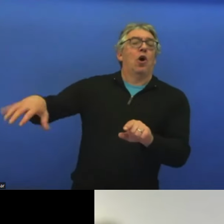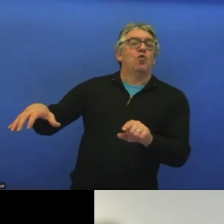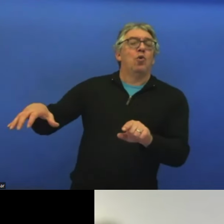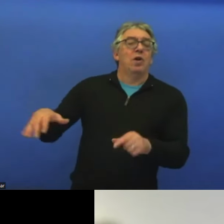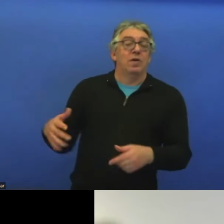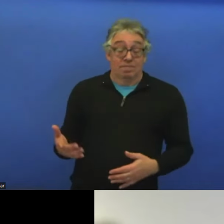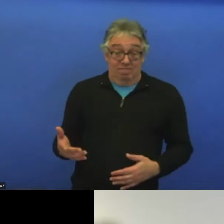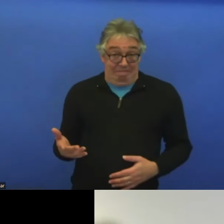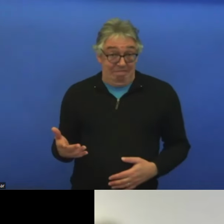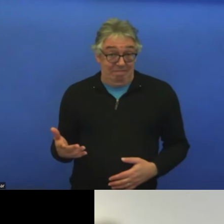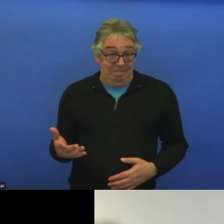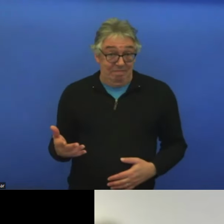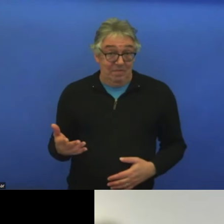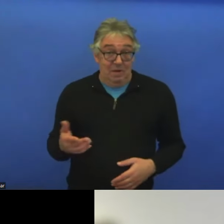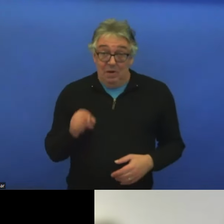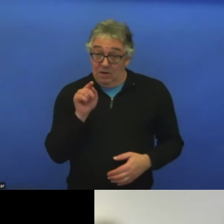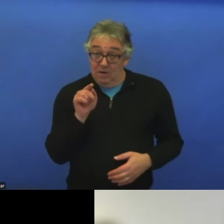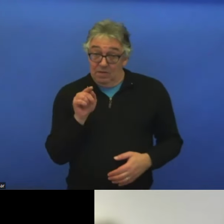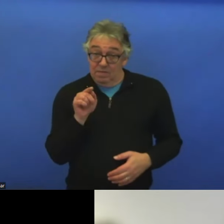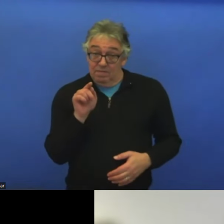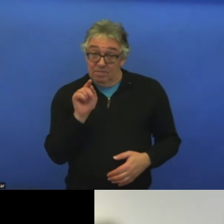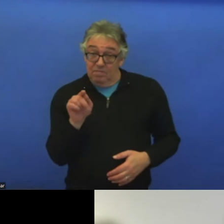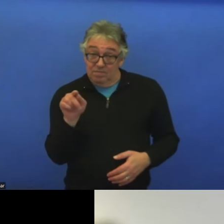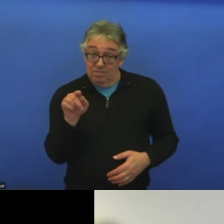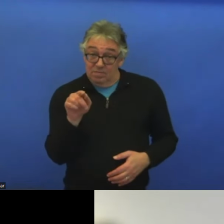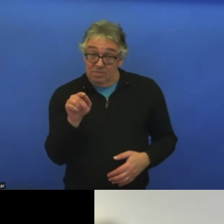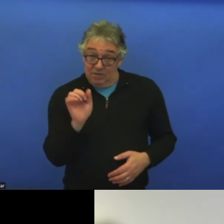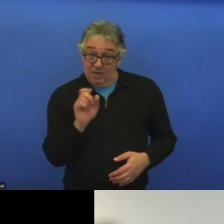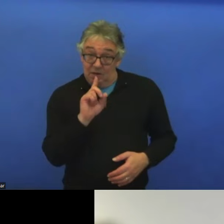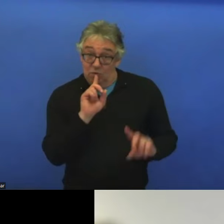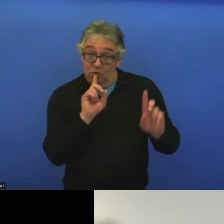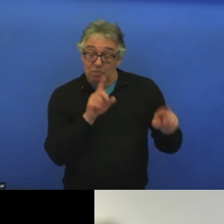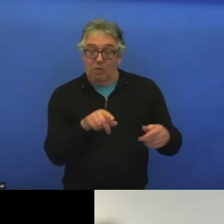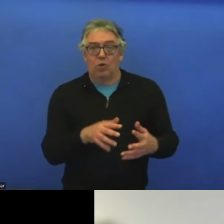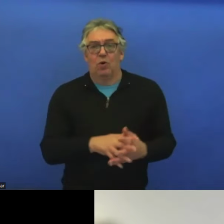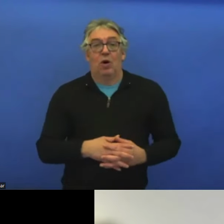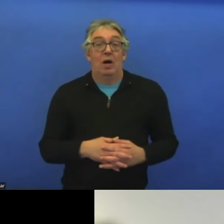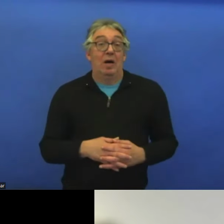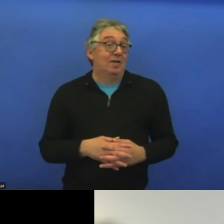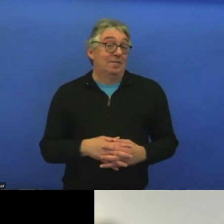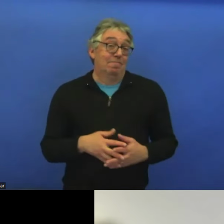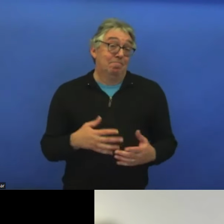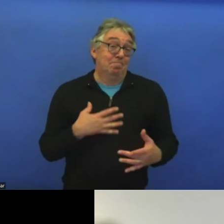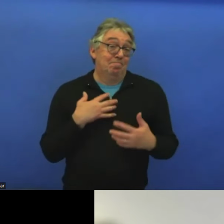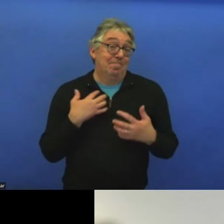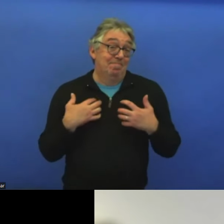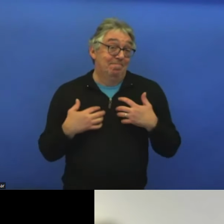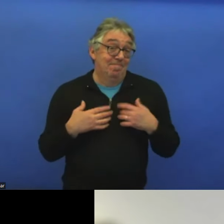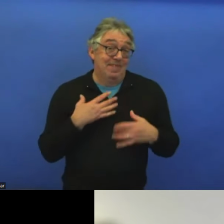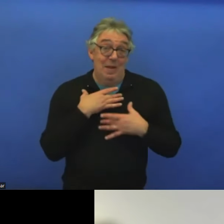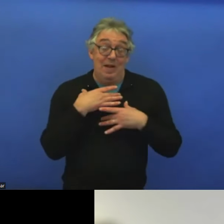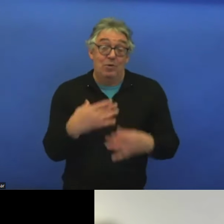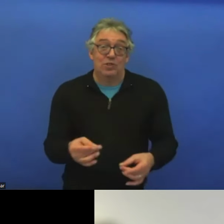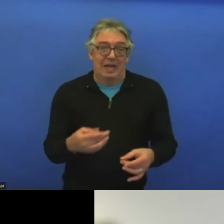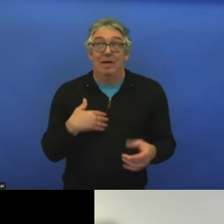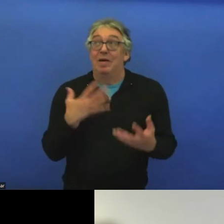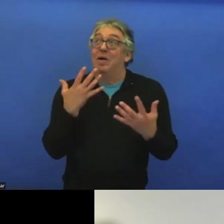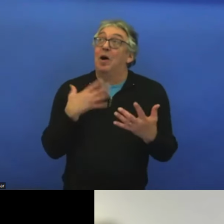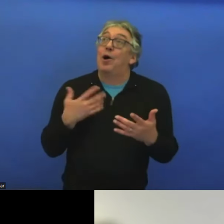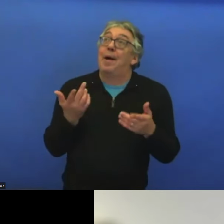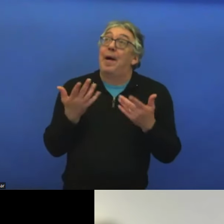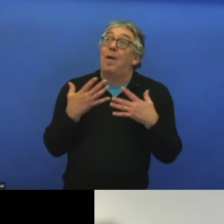sure. So, and this is very interesting point. To make it simple, a